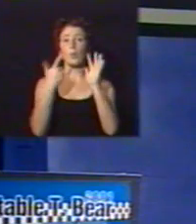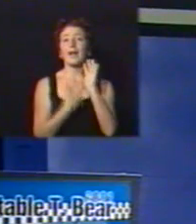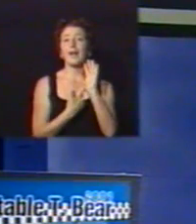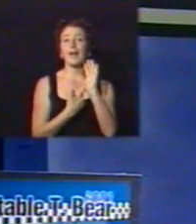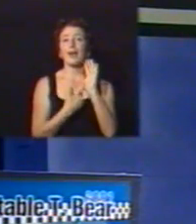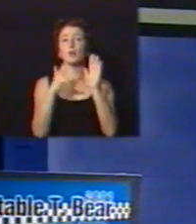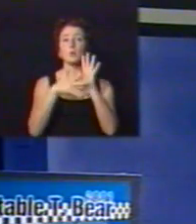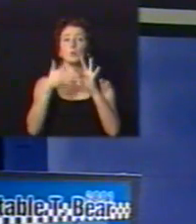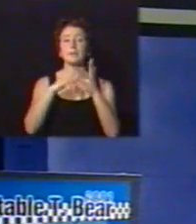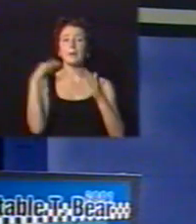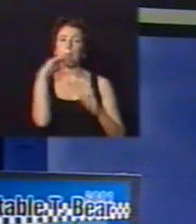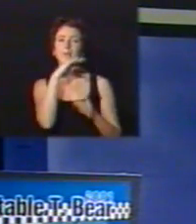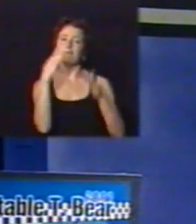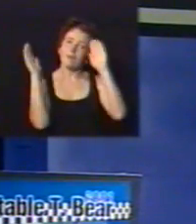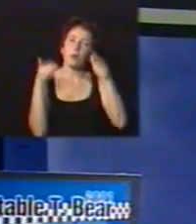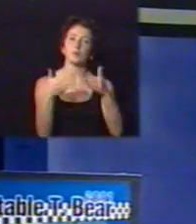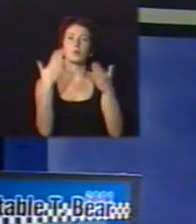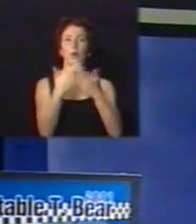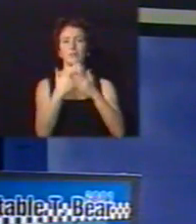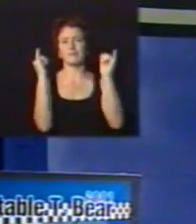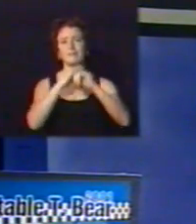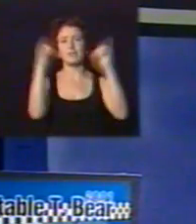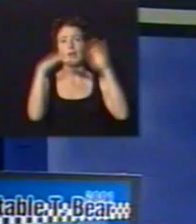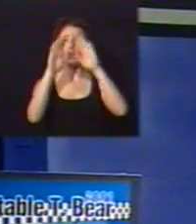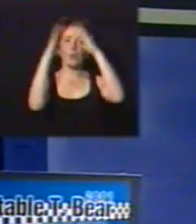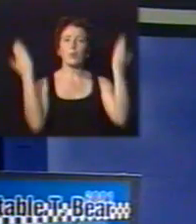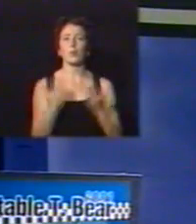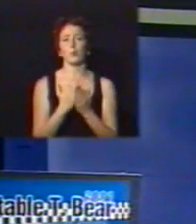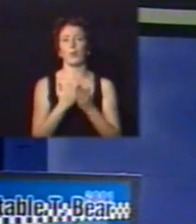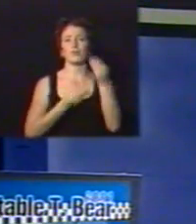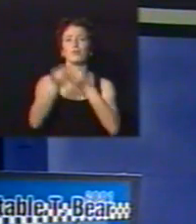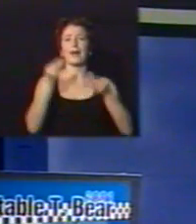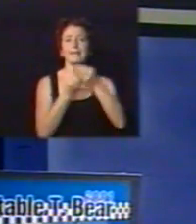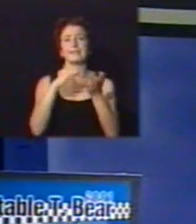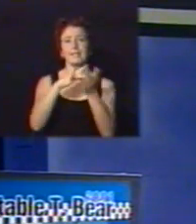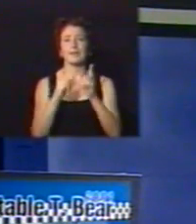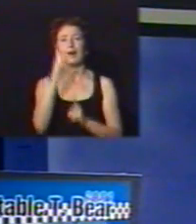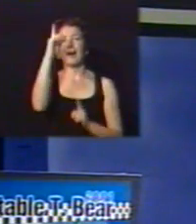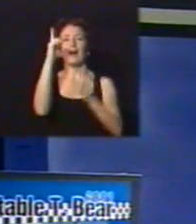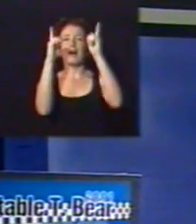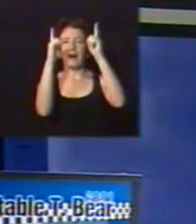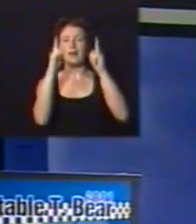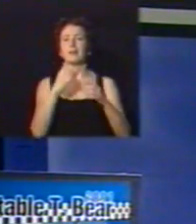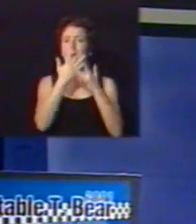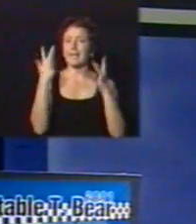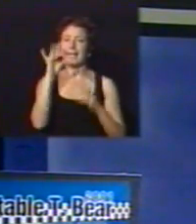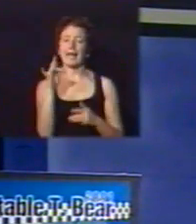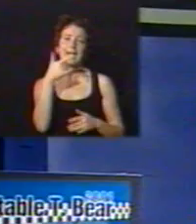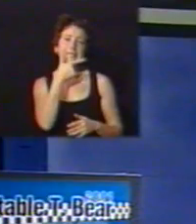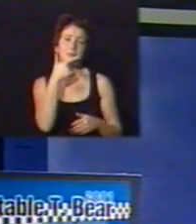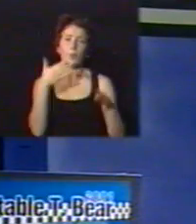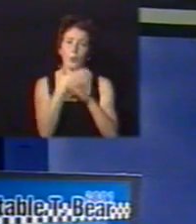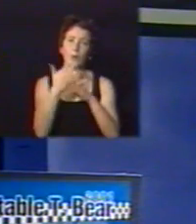centred around the tragedy at the World Trade Centre, reflecting many poignant stories of gays and lesbians involved in the rescue